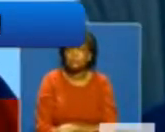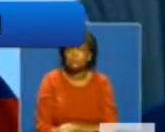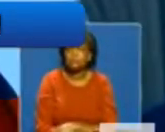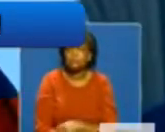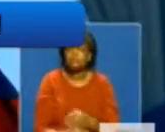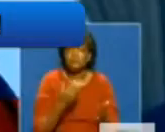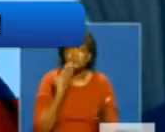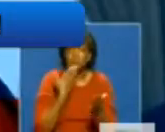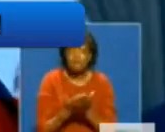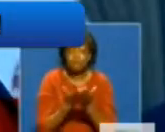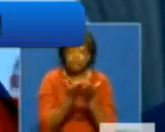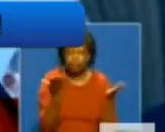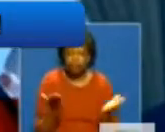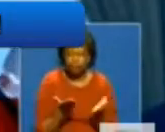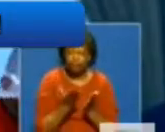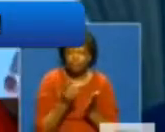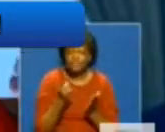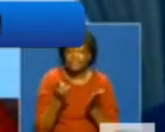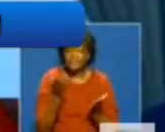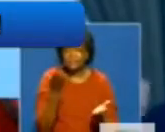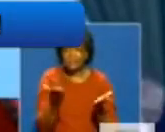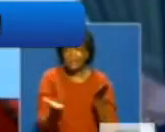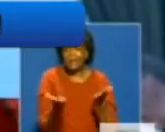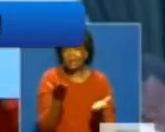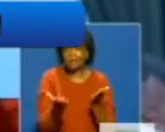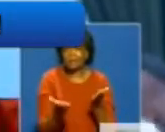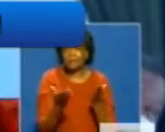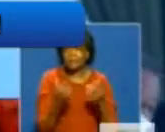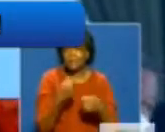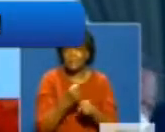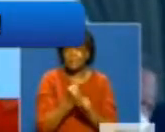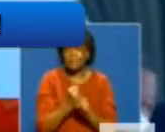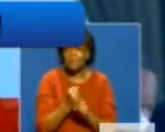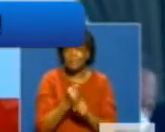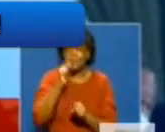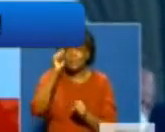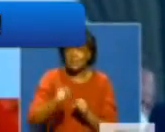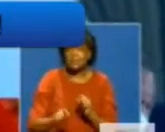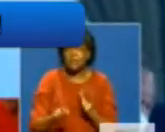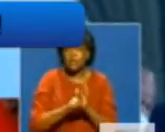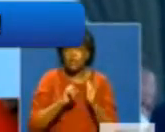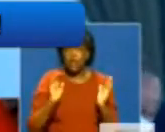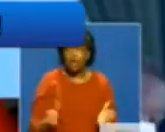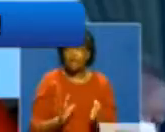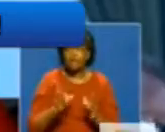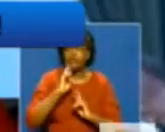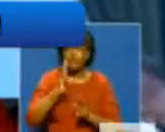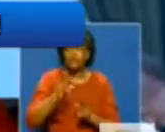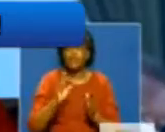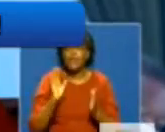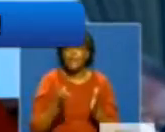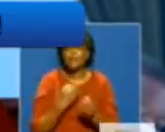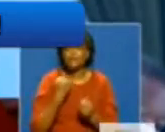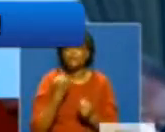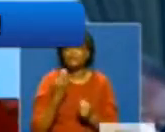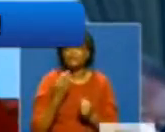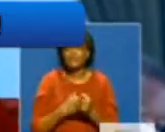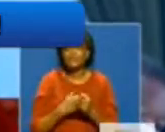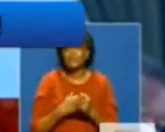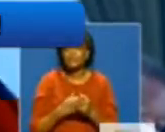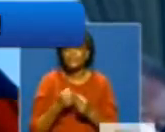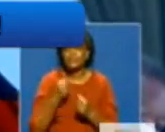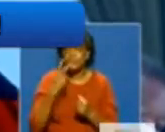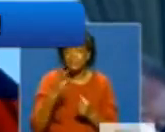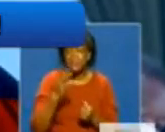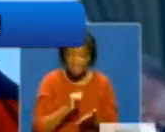thankfully, that analysis is made in the Justice and Legal Affairs report at page 28. My Lord, will see